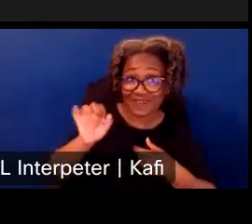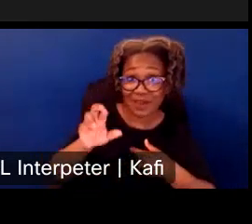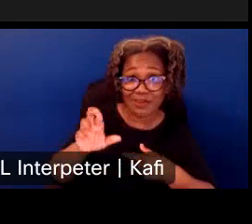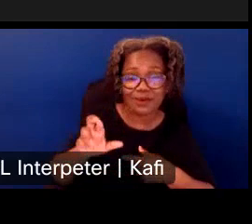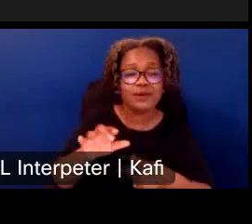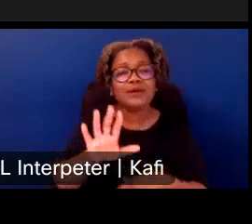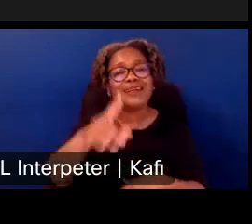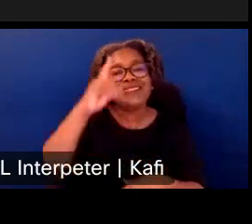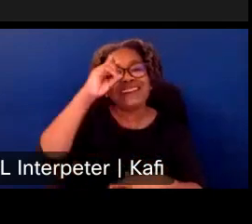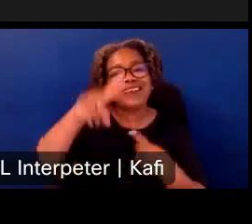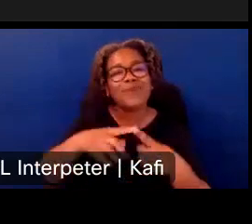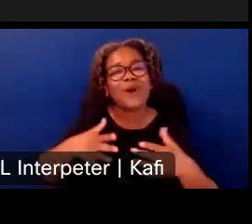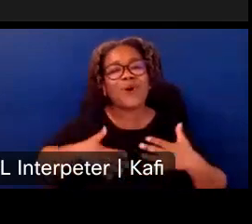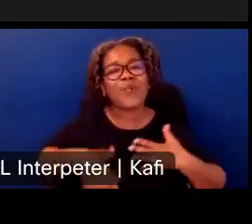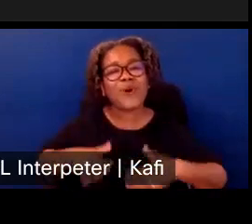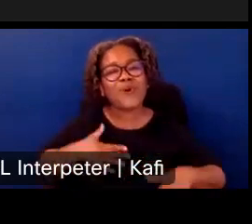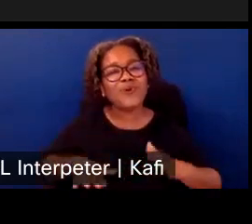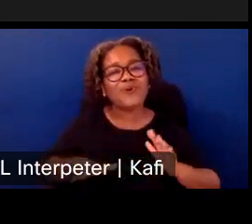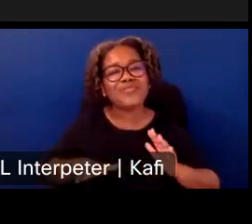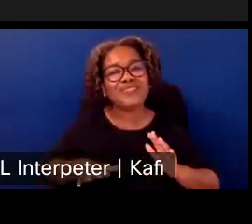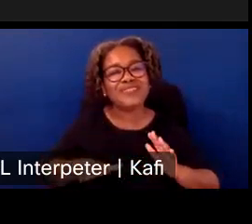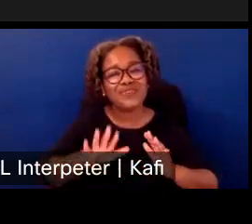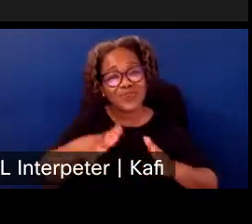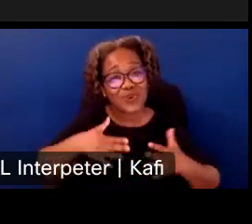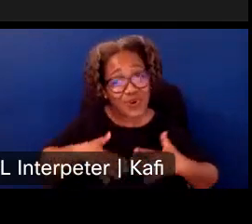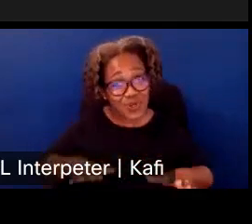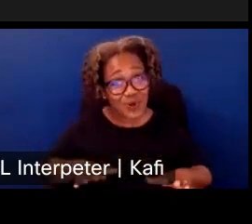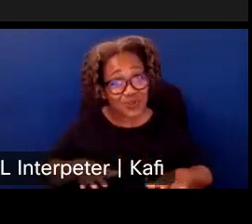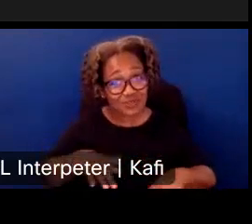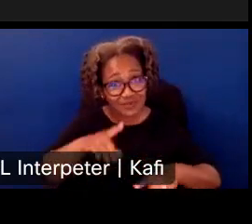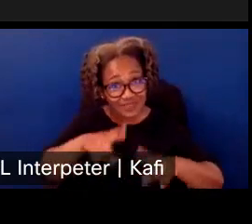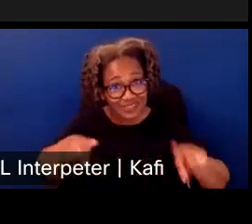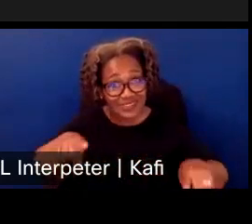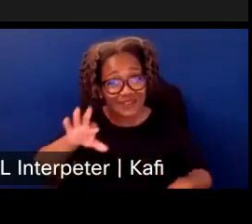don't treat silk the same way that you treat cotton. If you're pressing it,